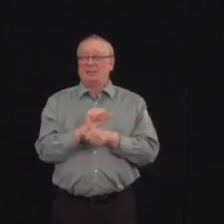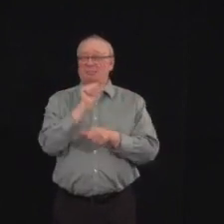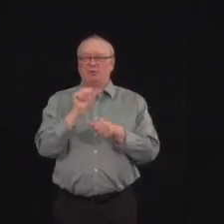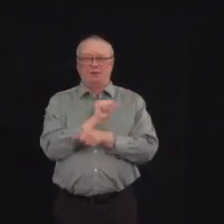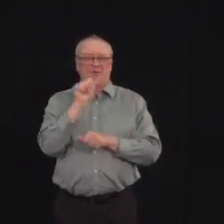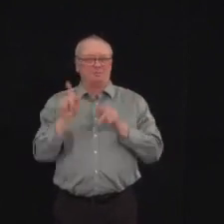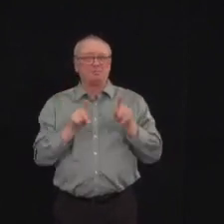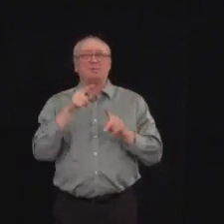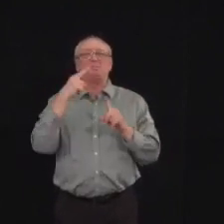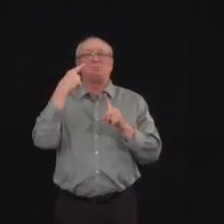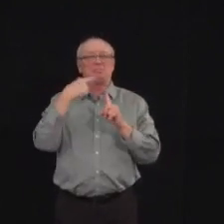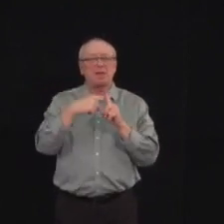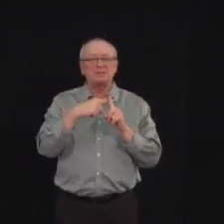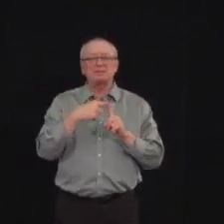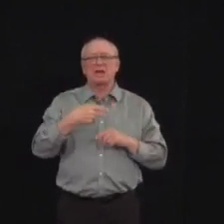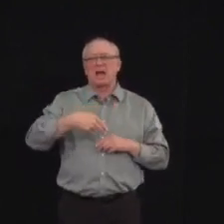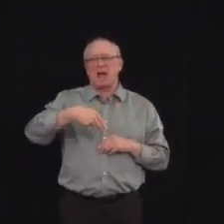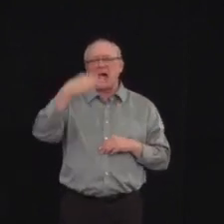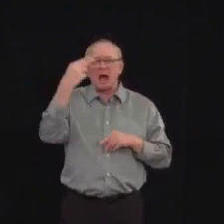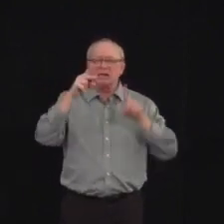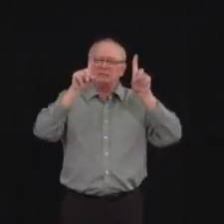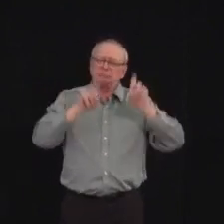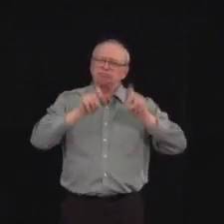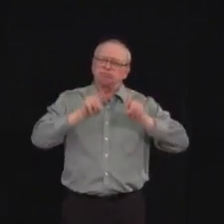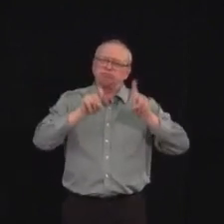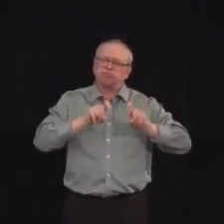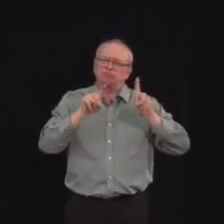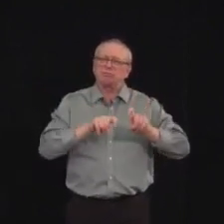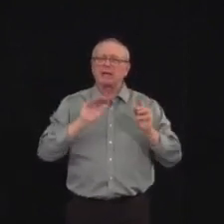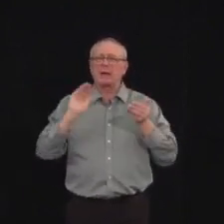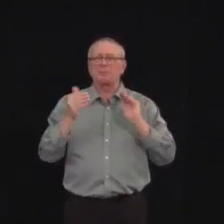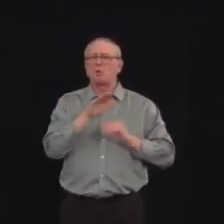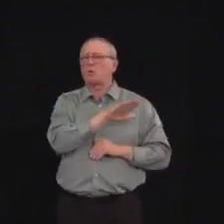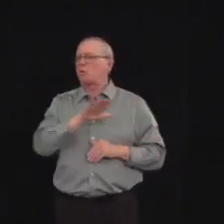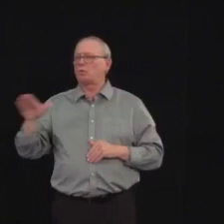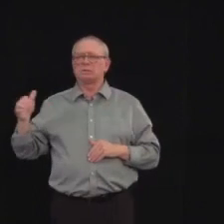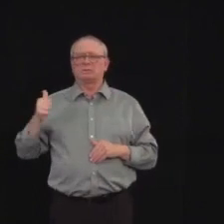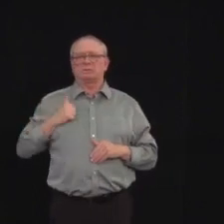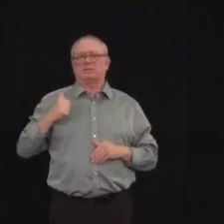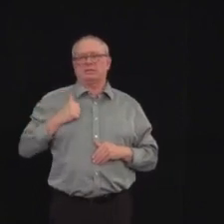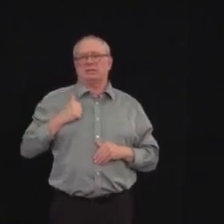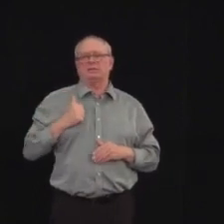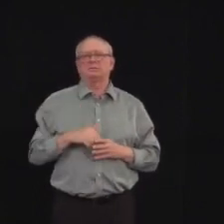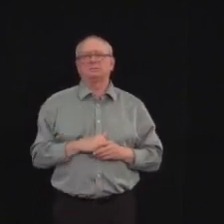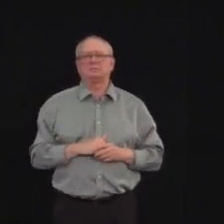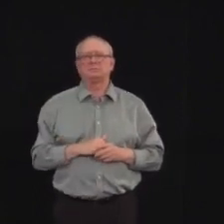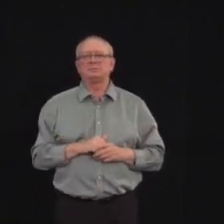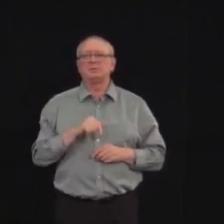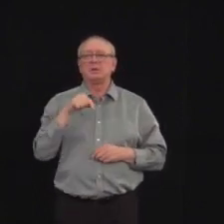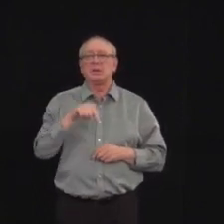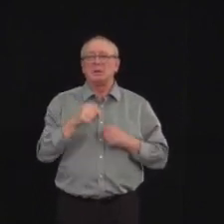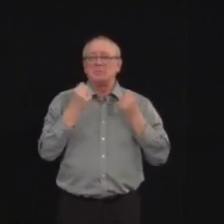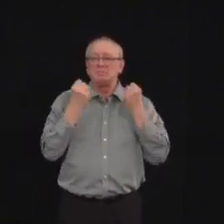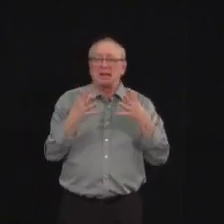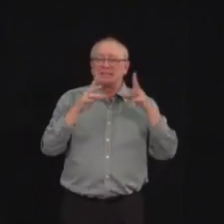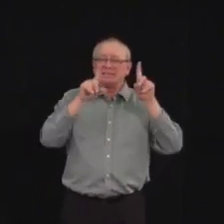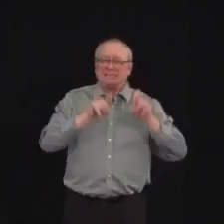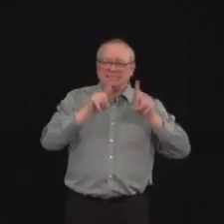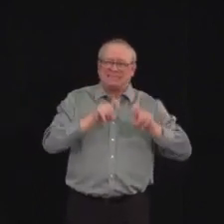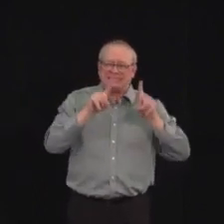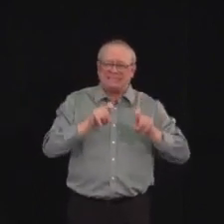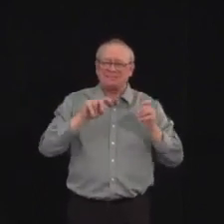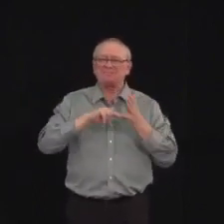other jurisdictions. This high rate of testing means we have a higher proportion of confirmed cases with relatively